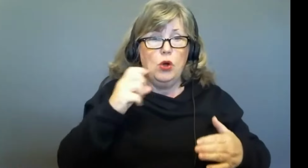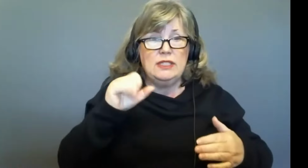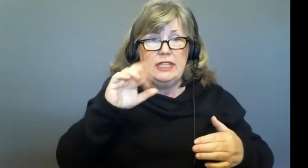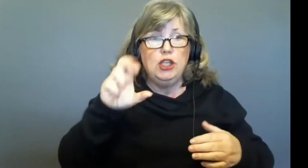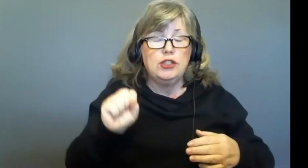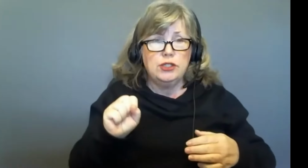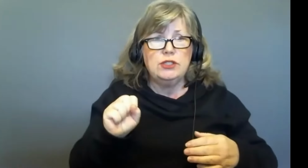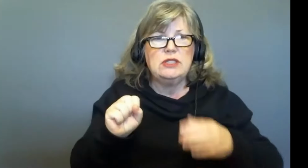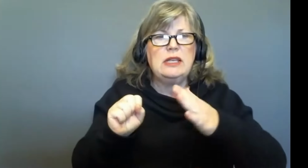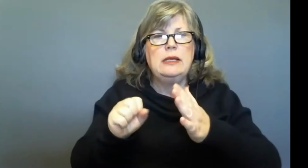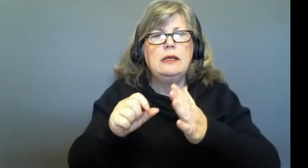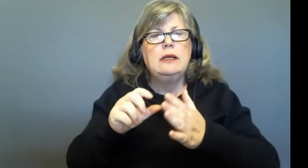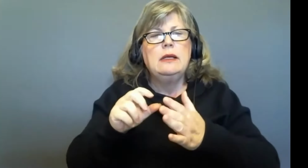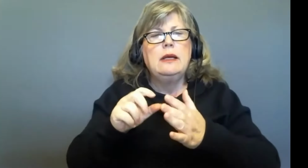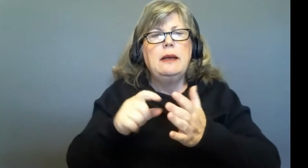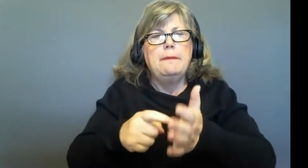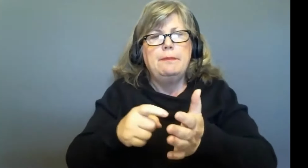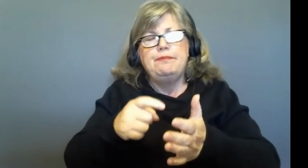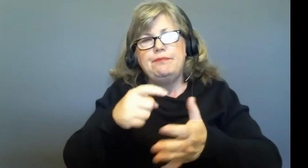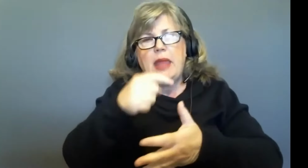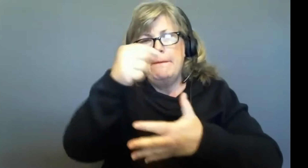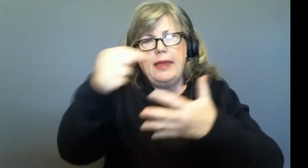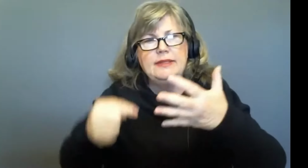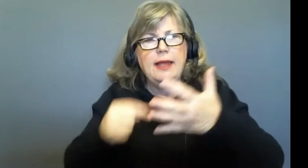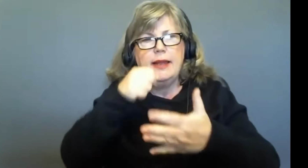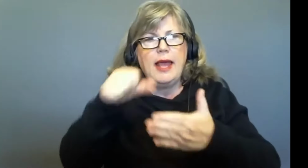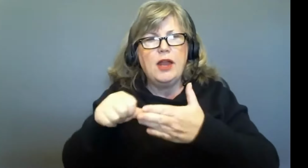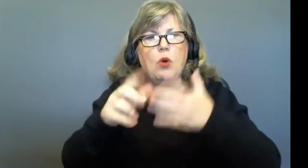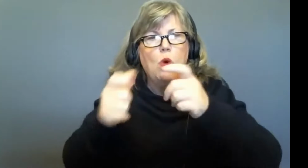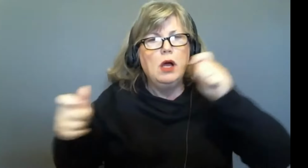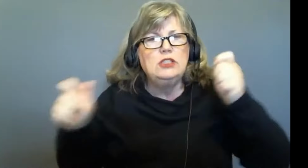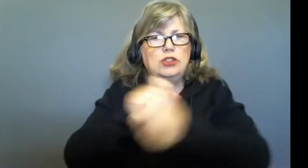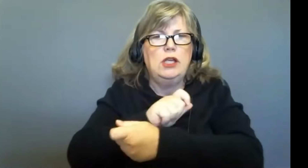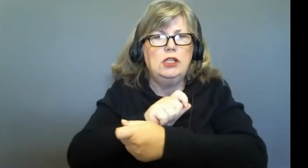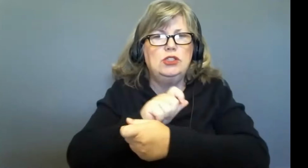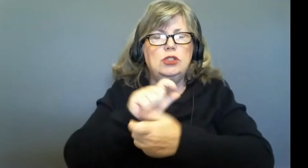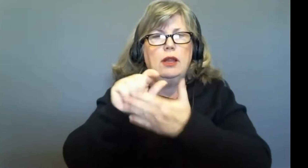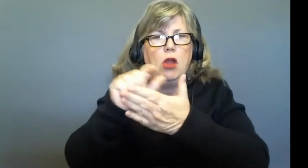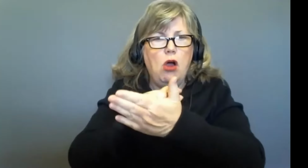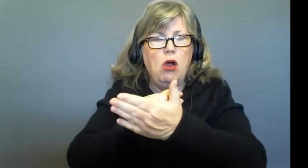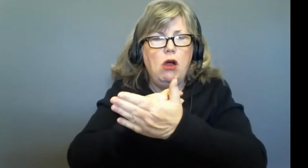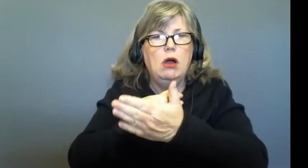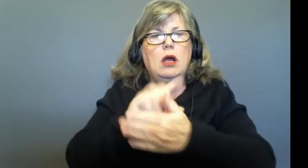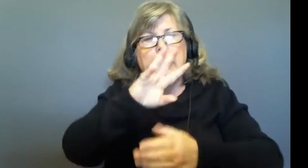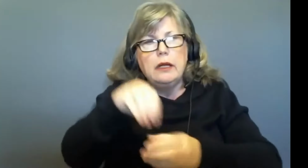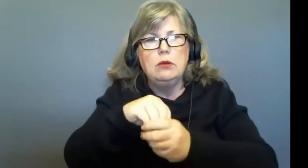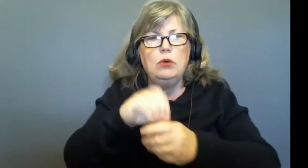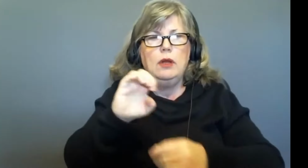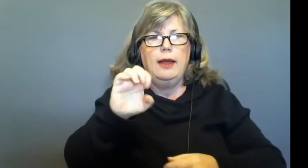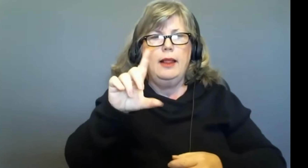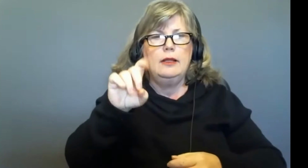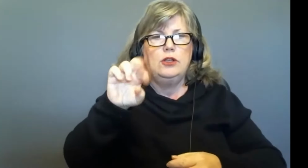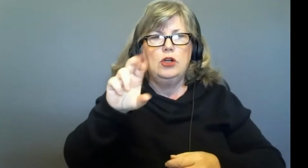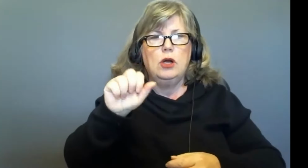about addressing changing the criminal legislation to include elder abuse. Is there any comment from the